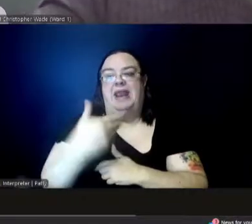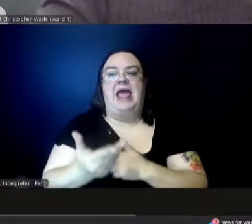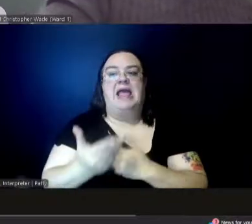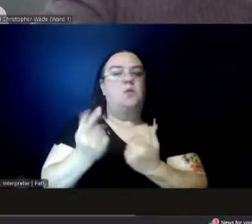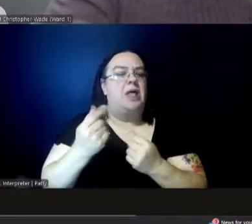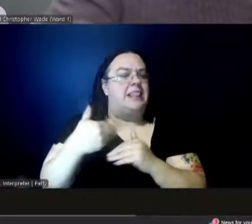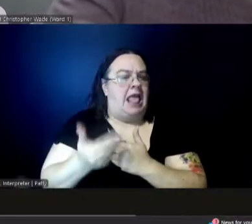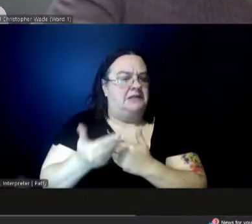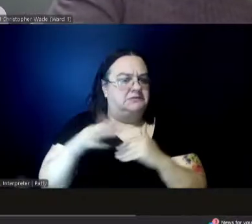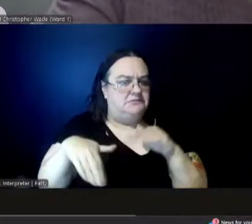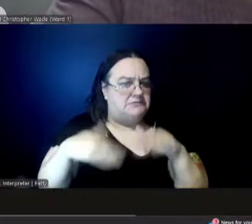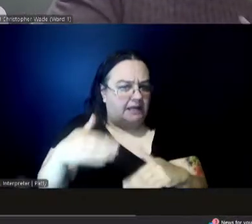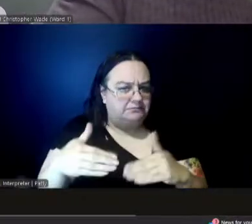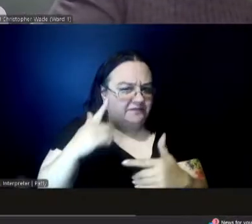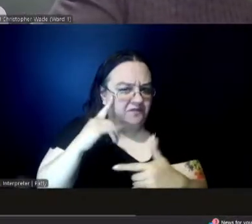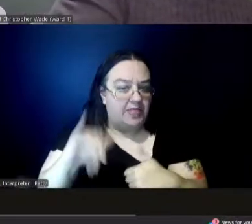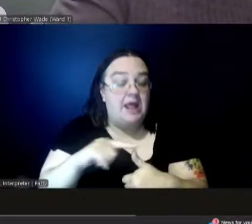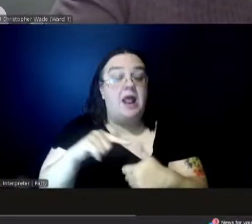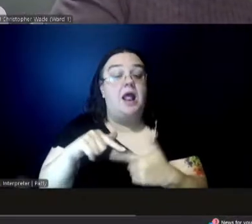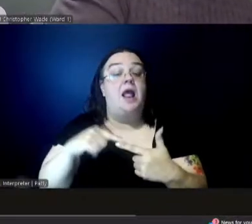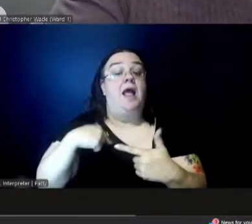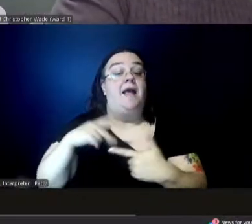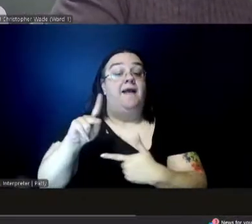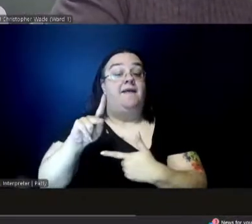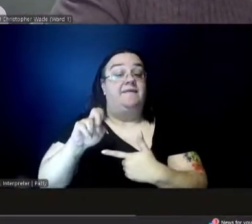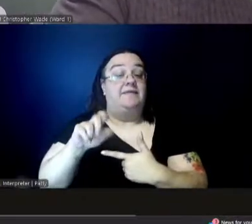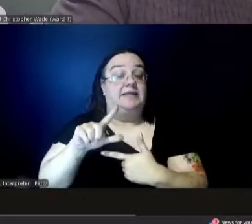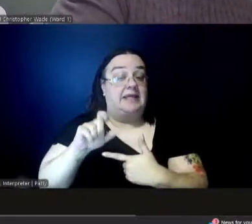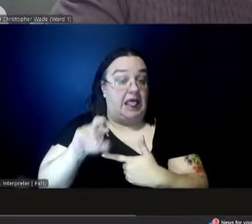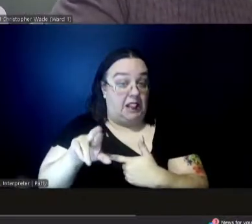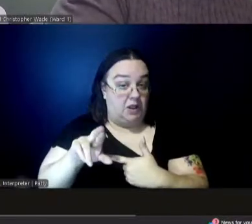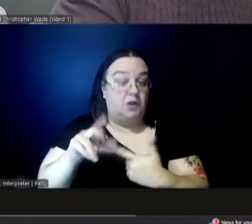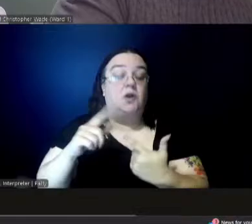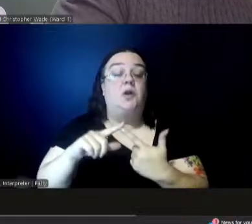that. I have Keller, the audit,